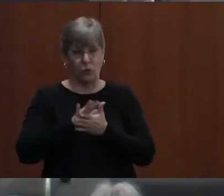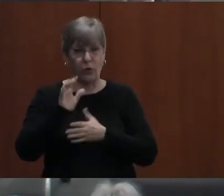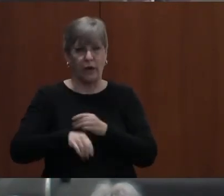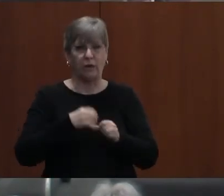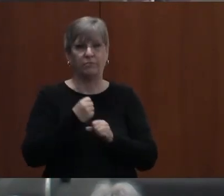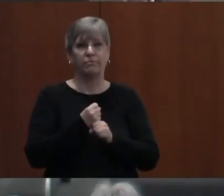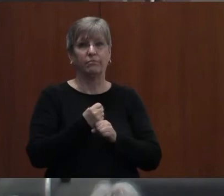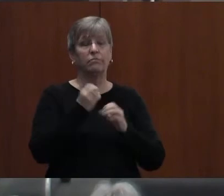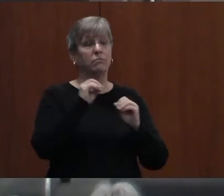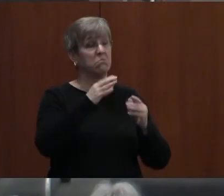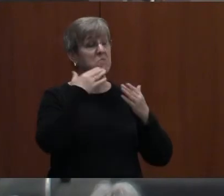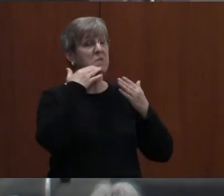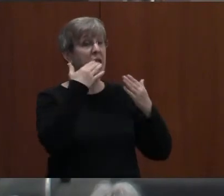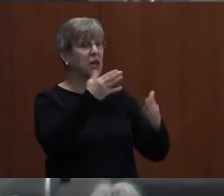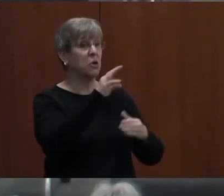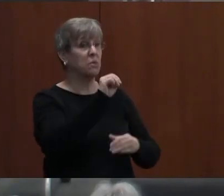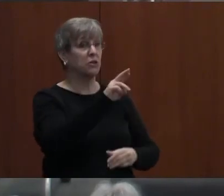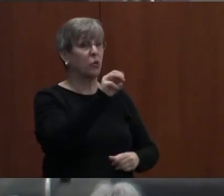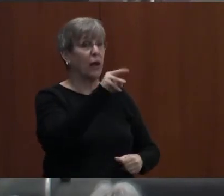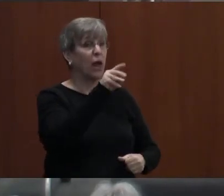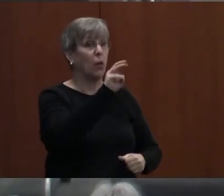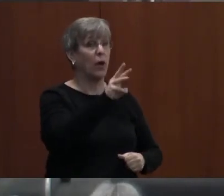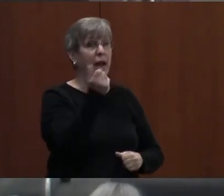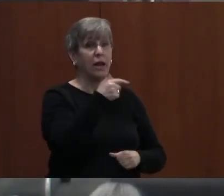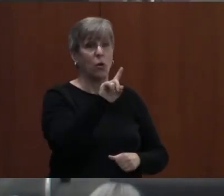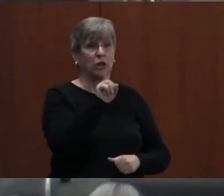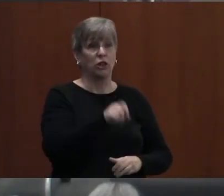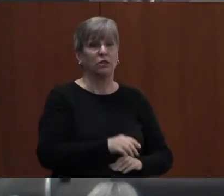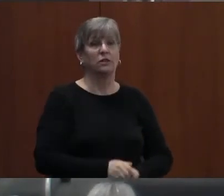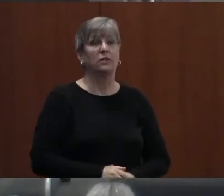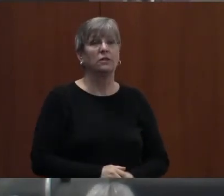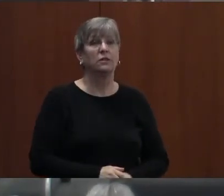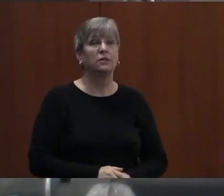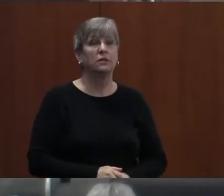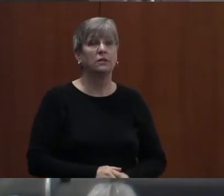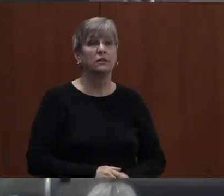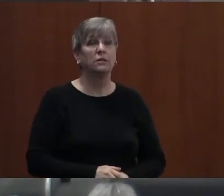Thank you, Dr. Lowell. Any questions tonight?